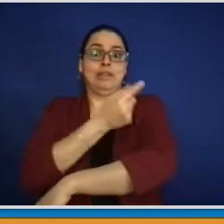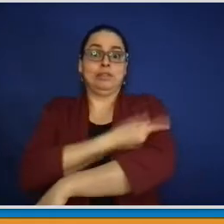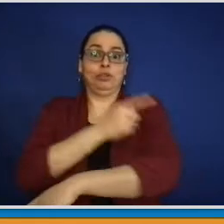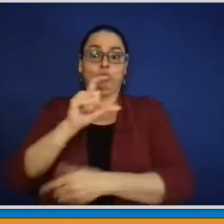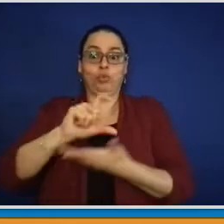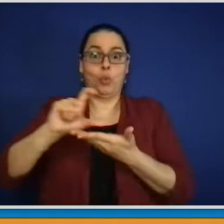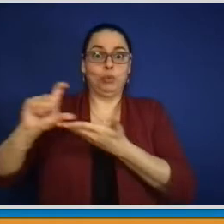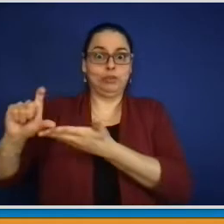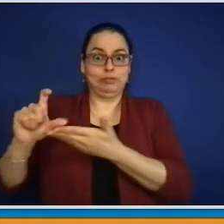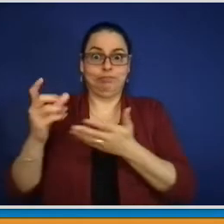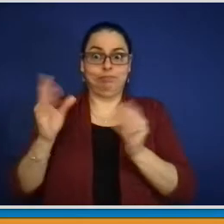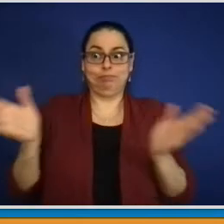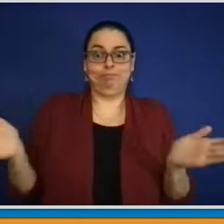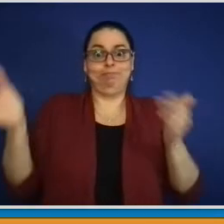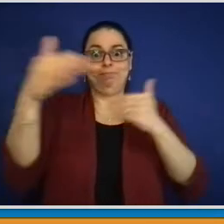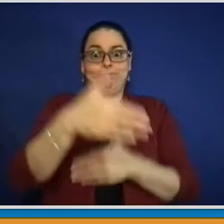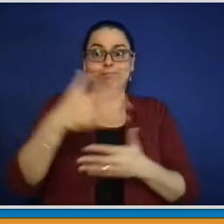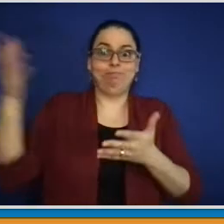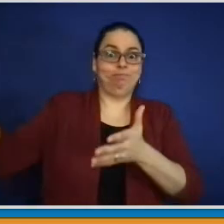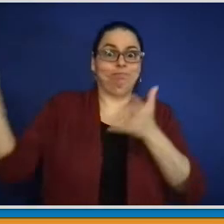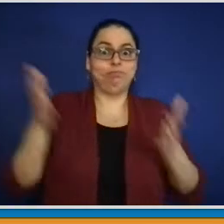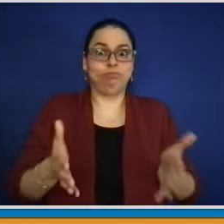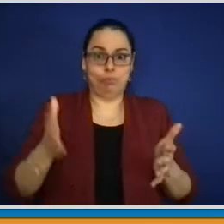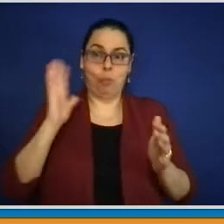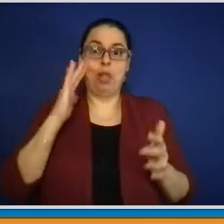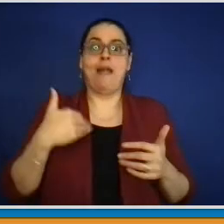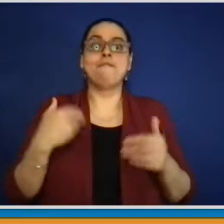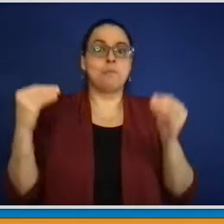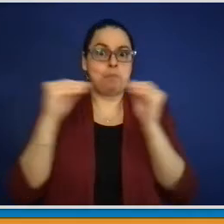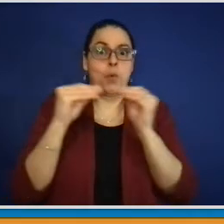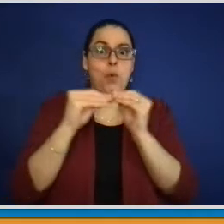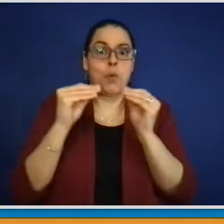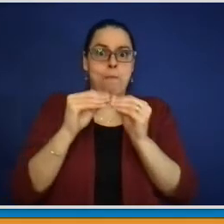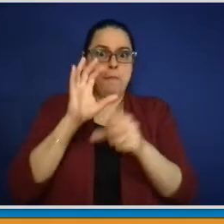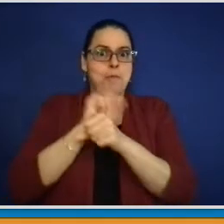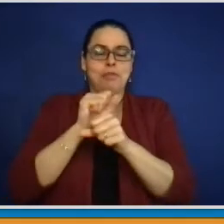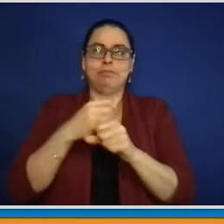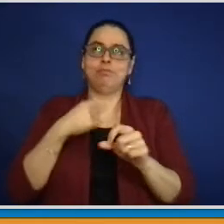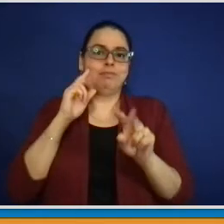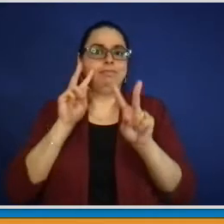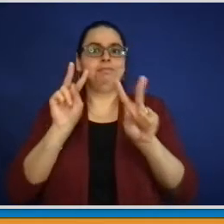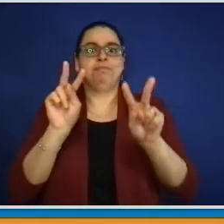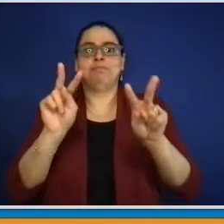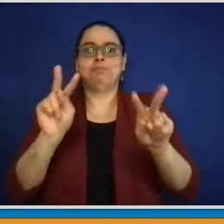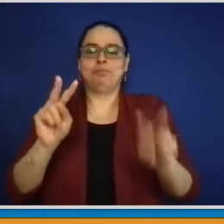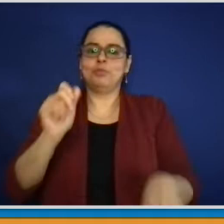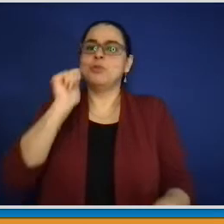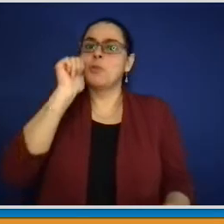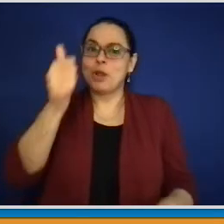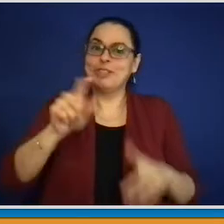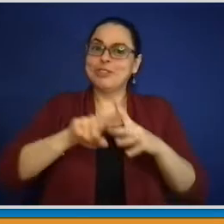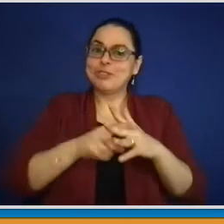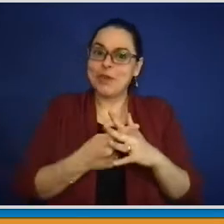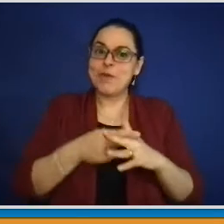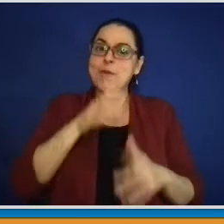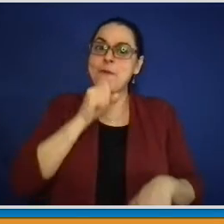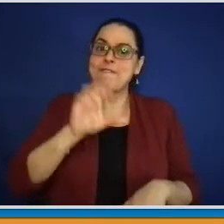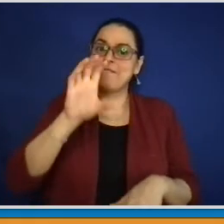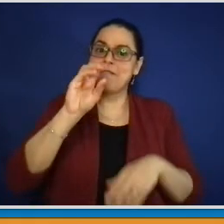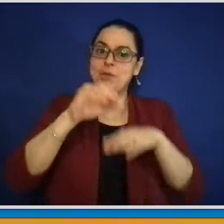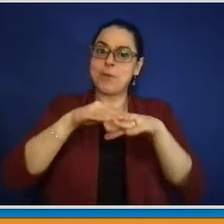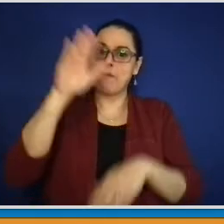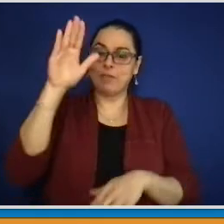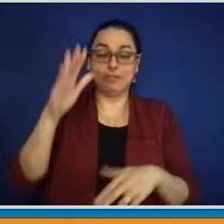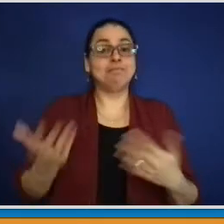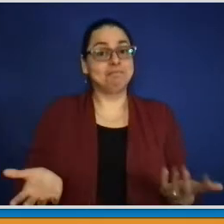our time. But at this point, starting tomorrow morning, if you're 50 and older, you're eligible for the vaccine. You're also eligible at any age if you have an underlying health